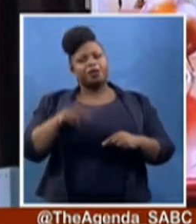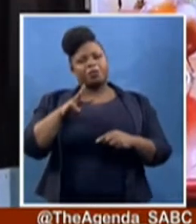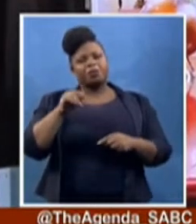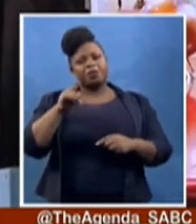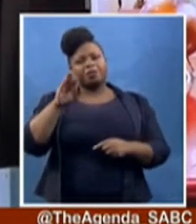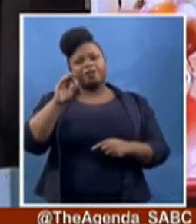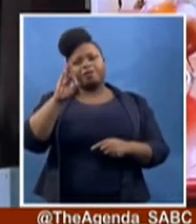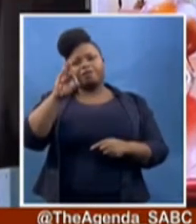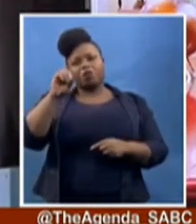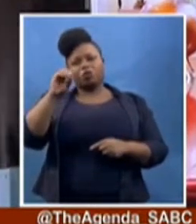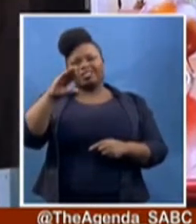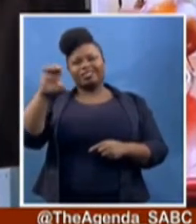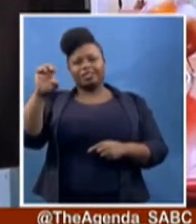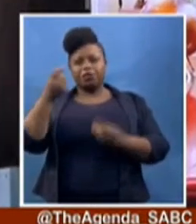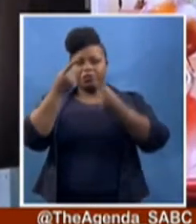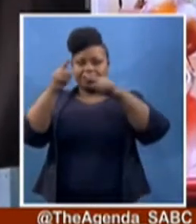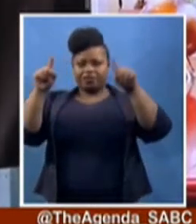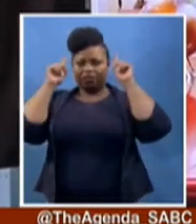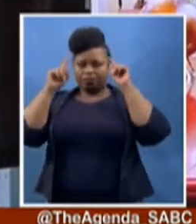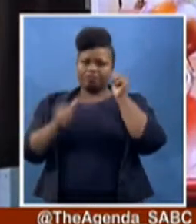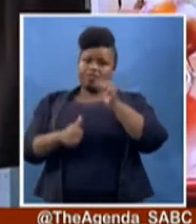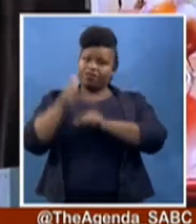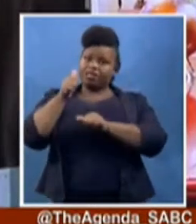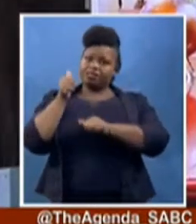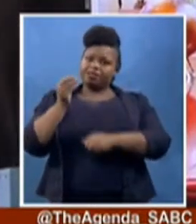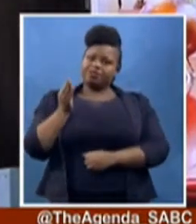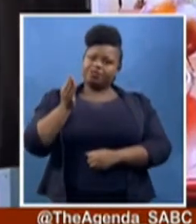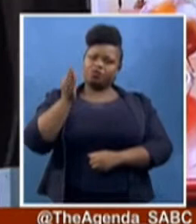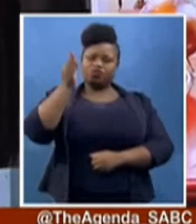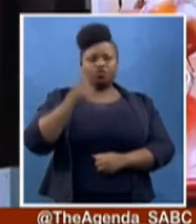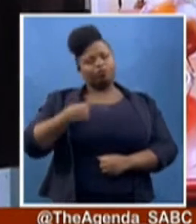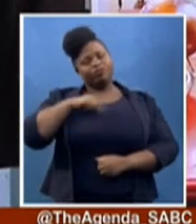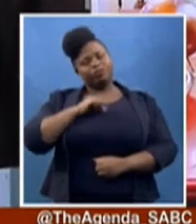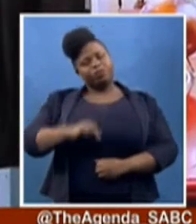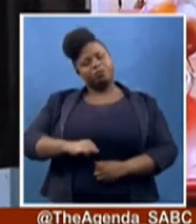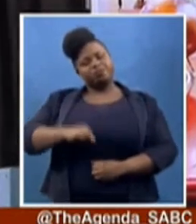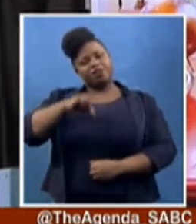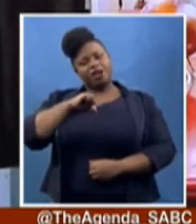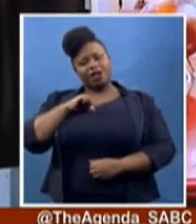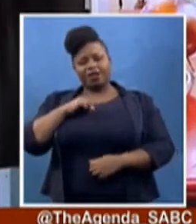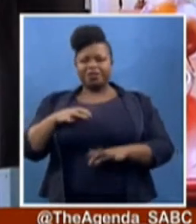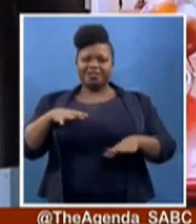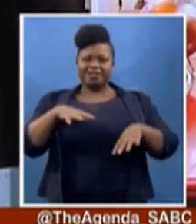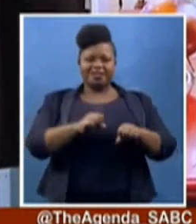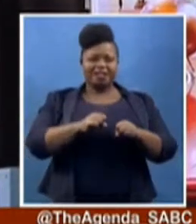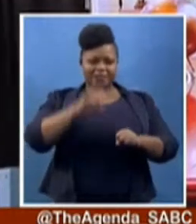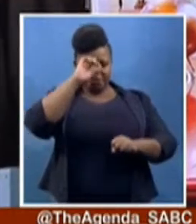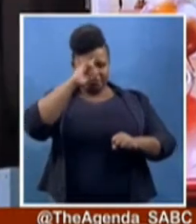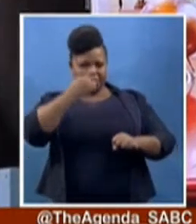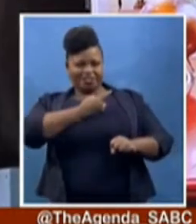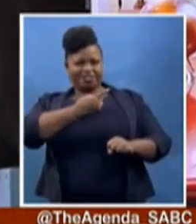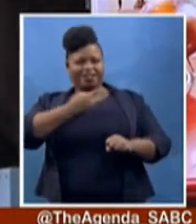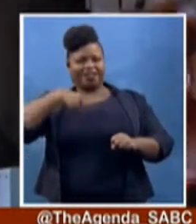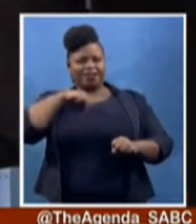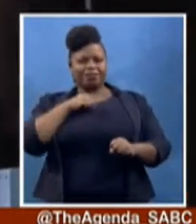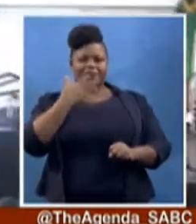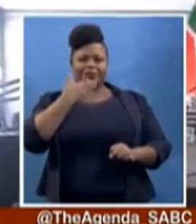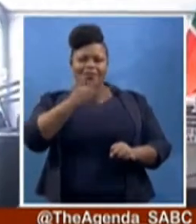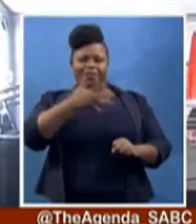future, and we proudly claim our daughter, Mother Charlotte McClelkey. Thank you.